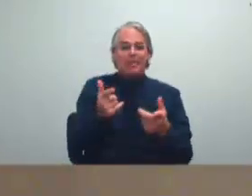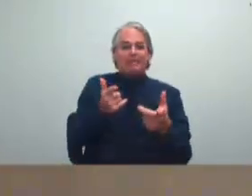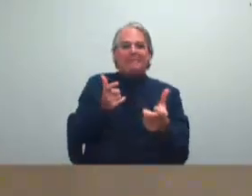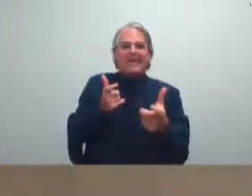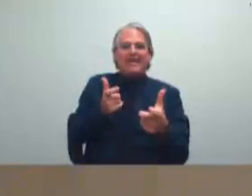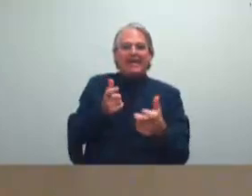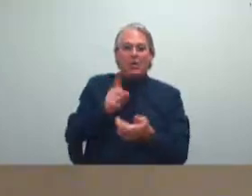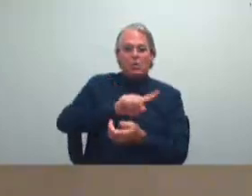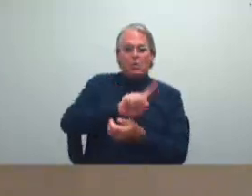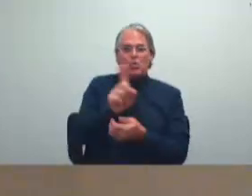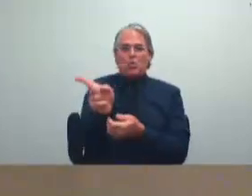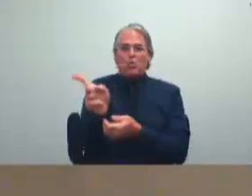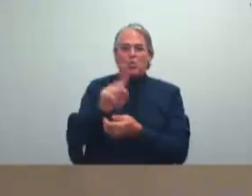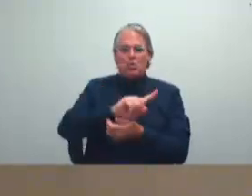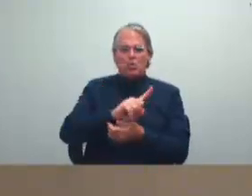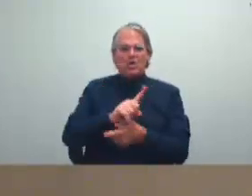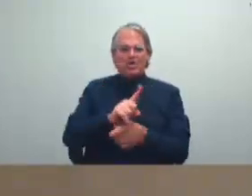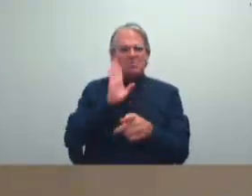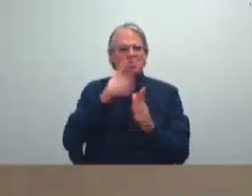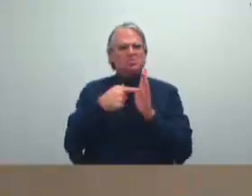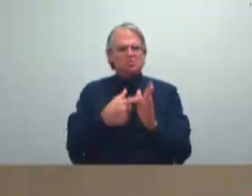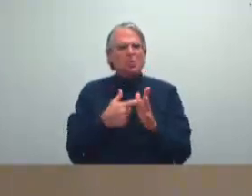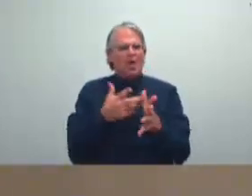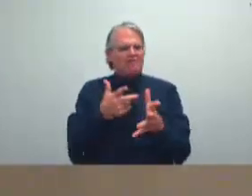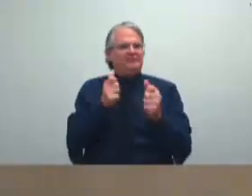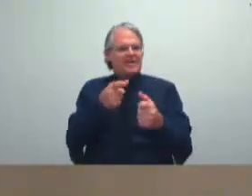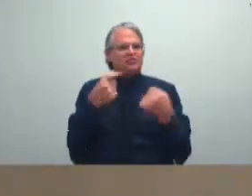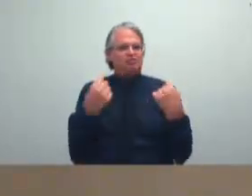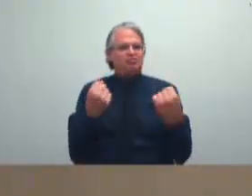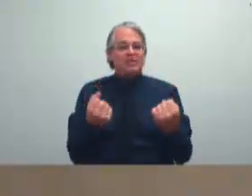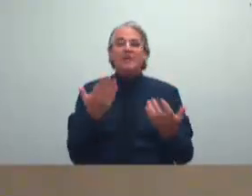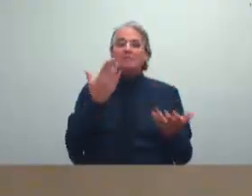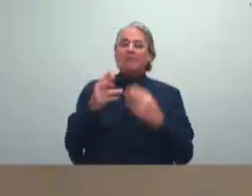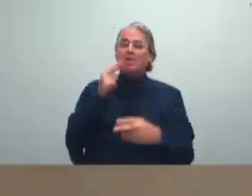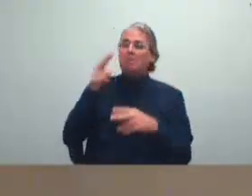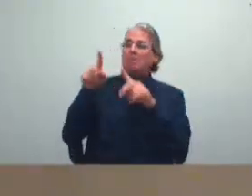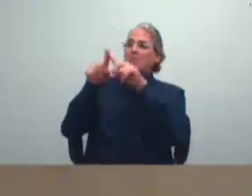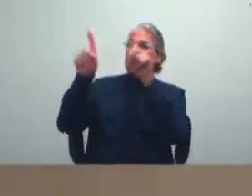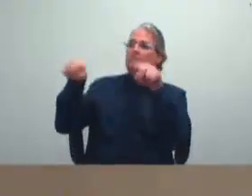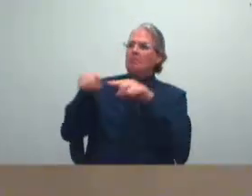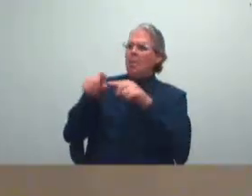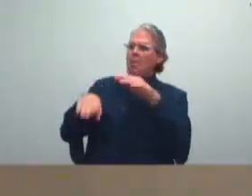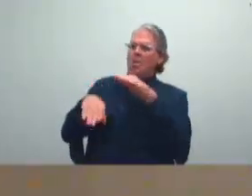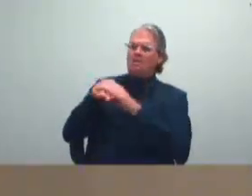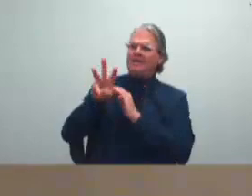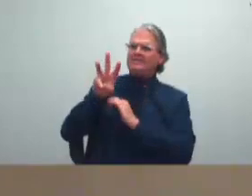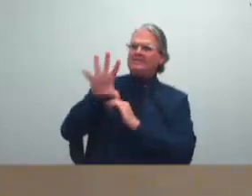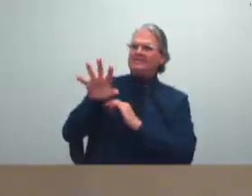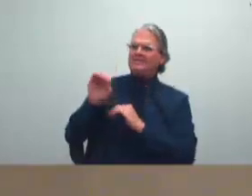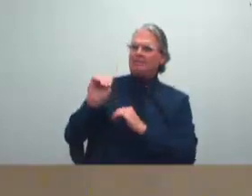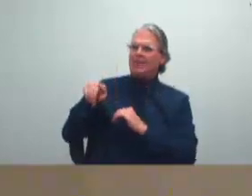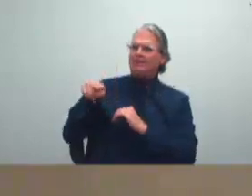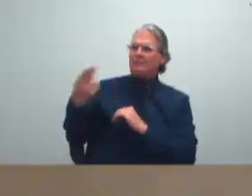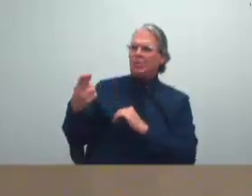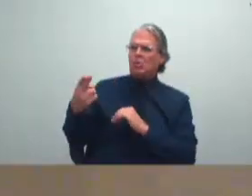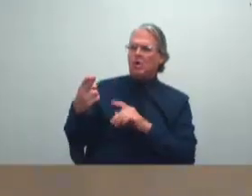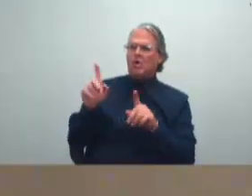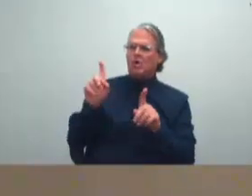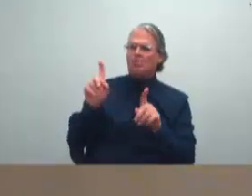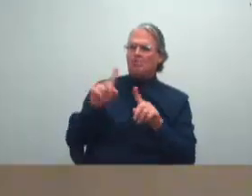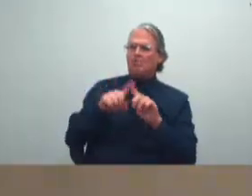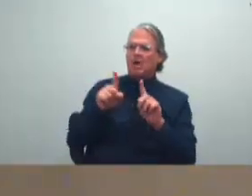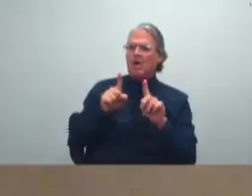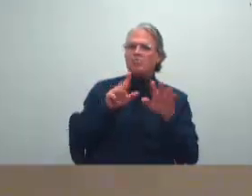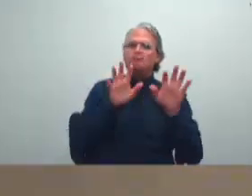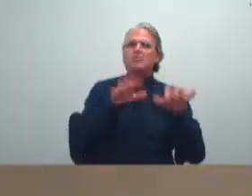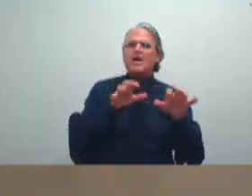going. And you might have a speed limit, 65, and you might decide, it's raining outside, maybe I should slow down. And I